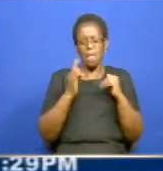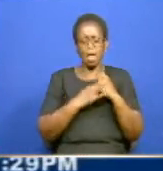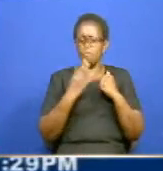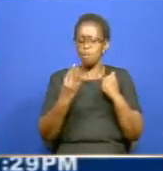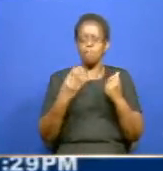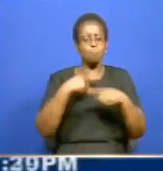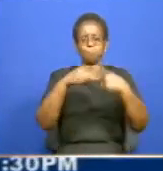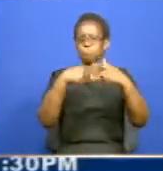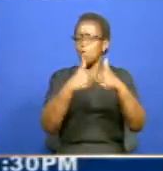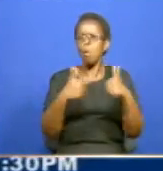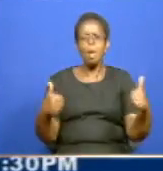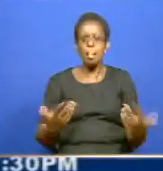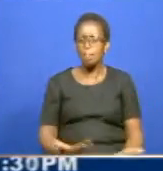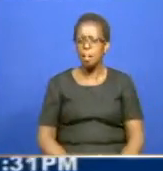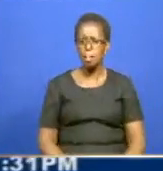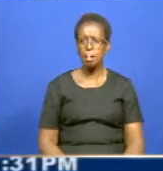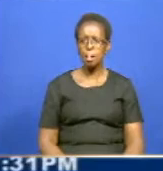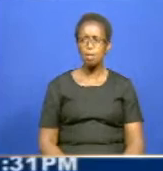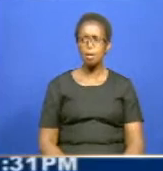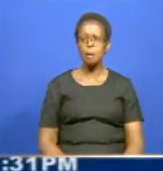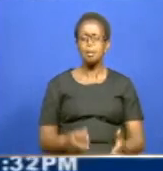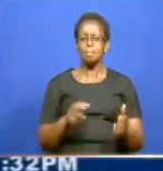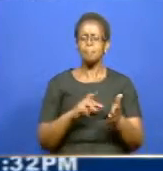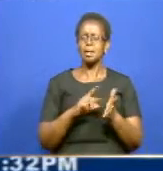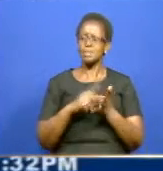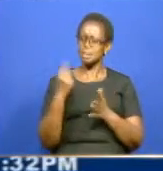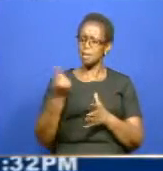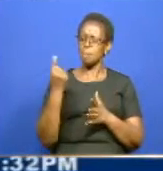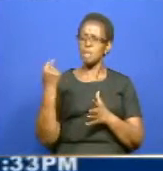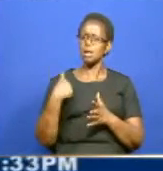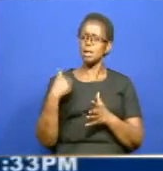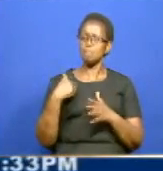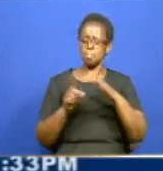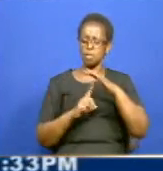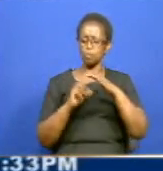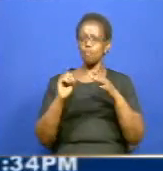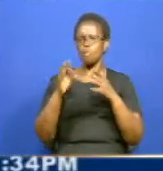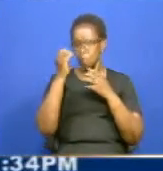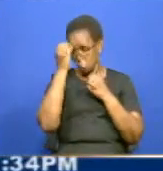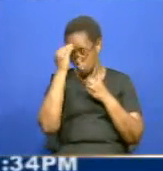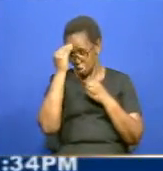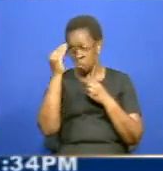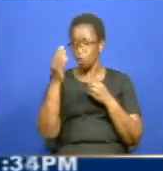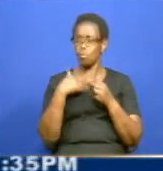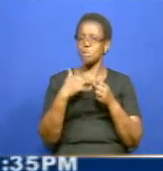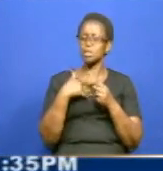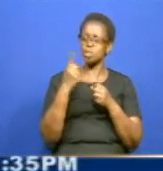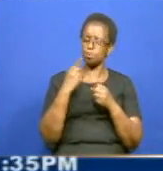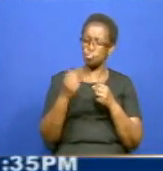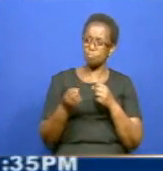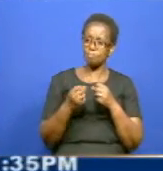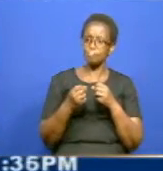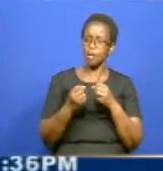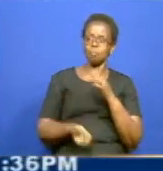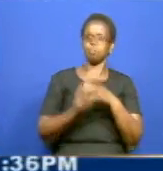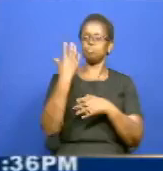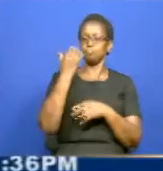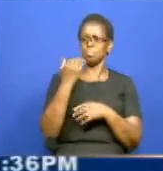Is it just because somebody in the Ministry of Education wanted to appear to be reforming something Or what was the